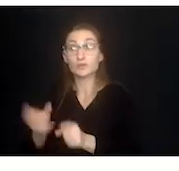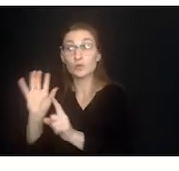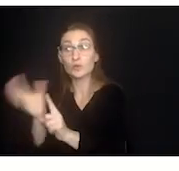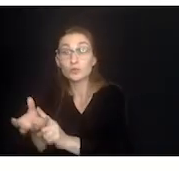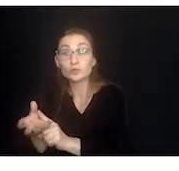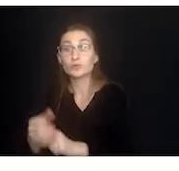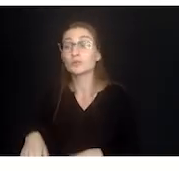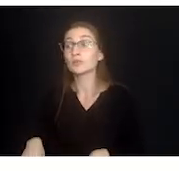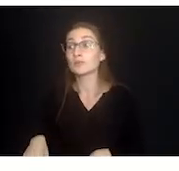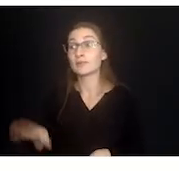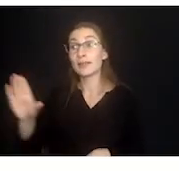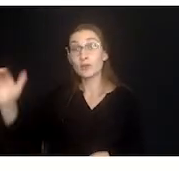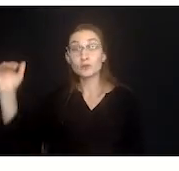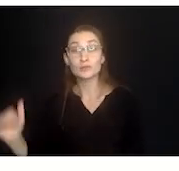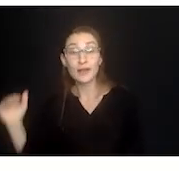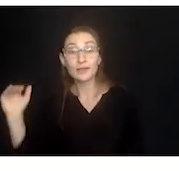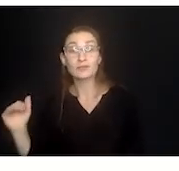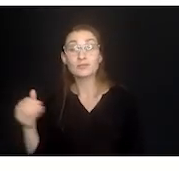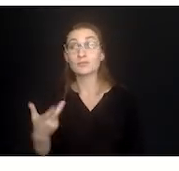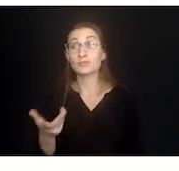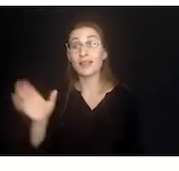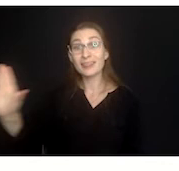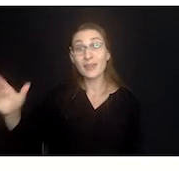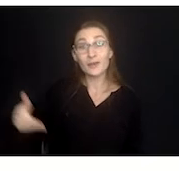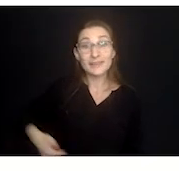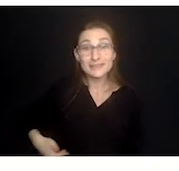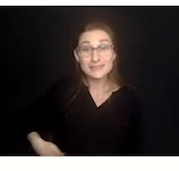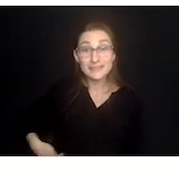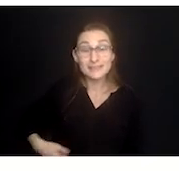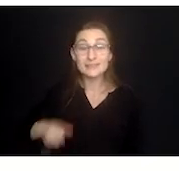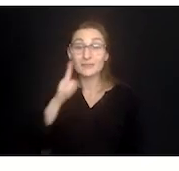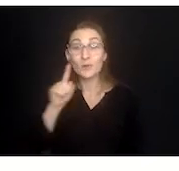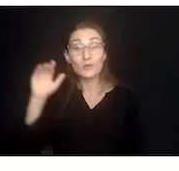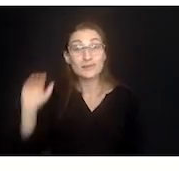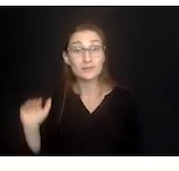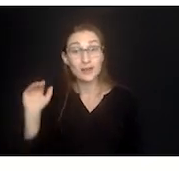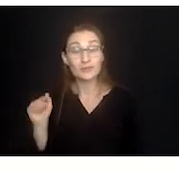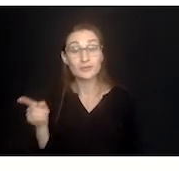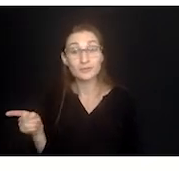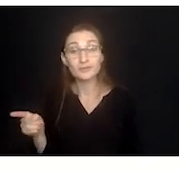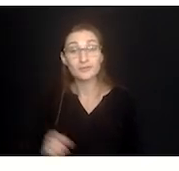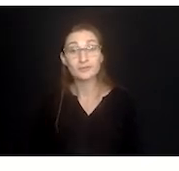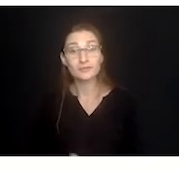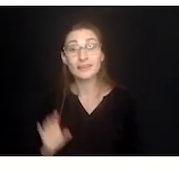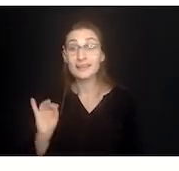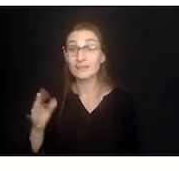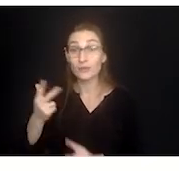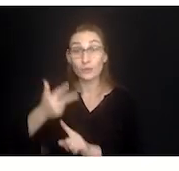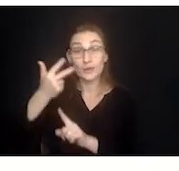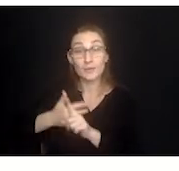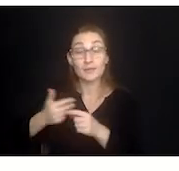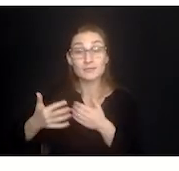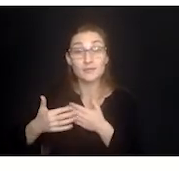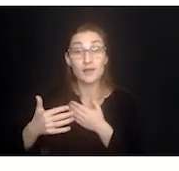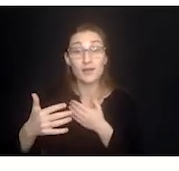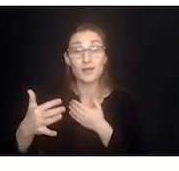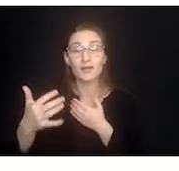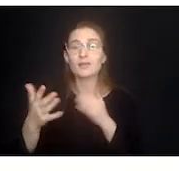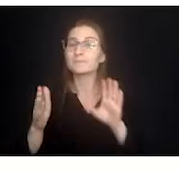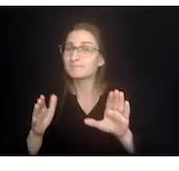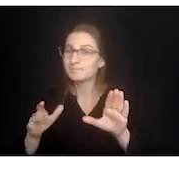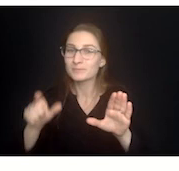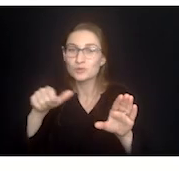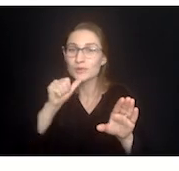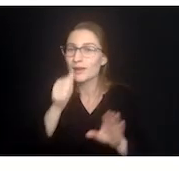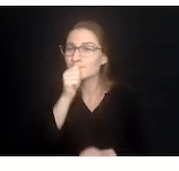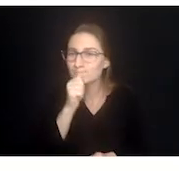their cultural teachings, their understanding of their child's learning styles, and maternal and paternal instincts when it comes to their kids. So if